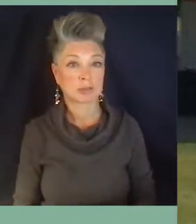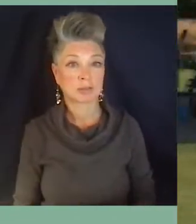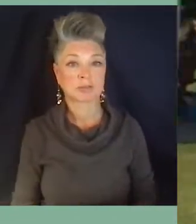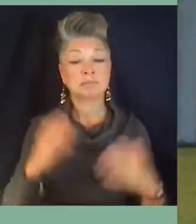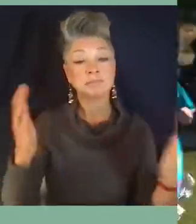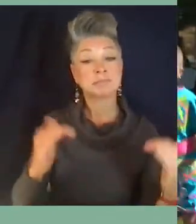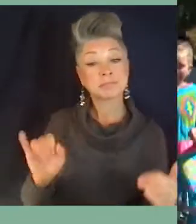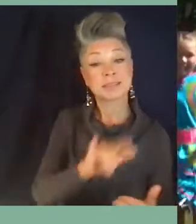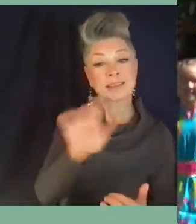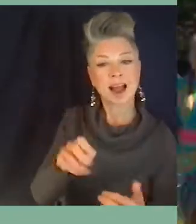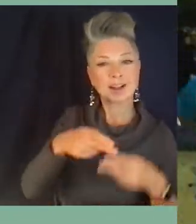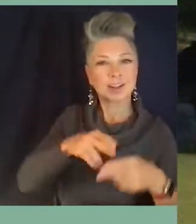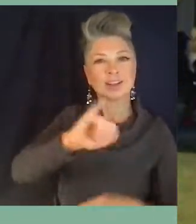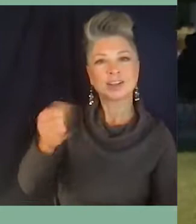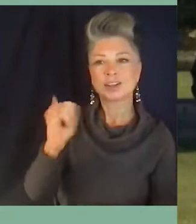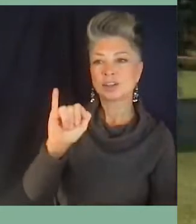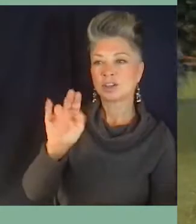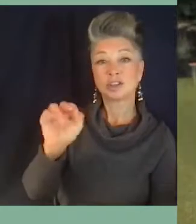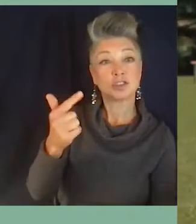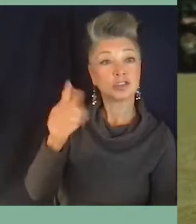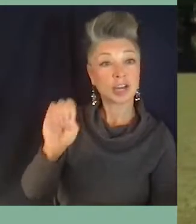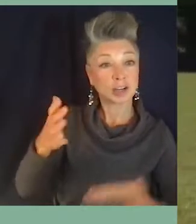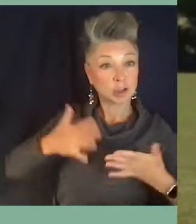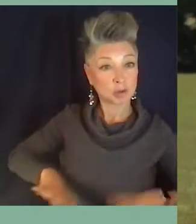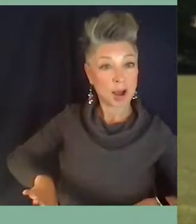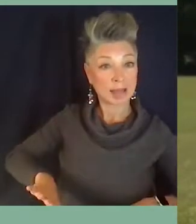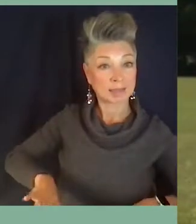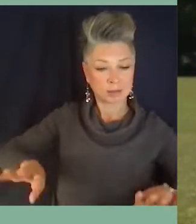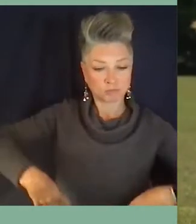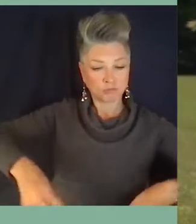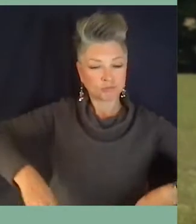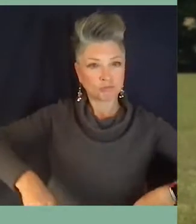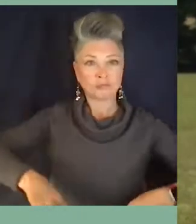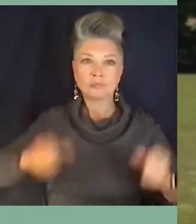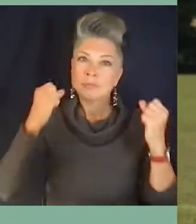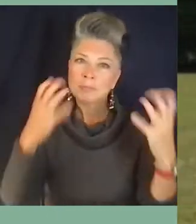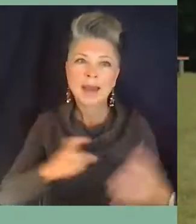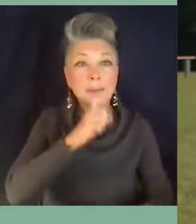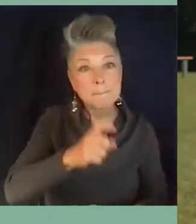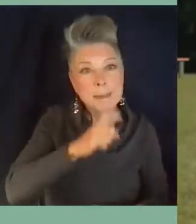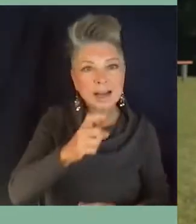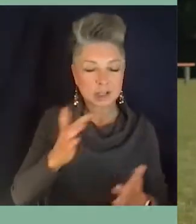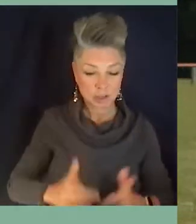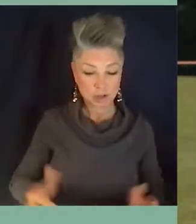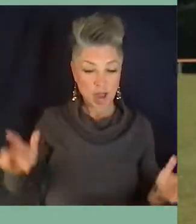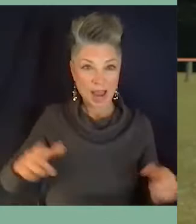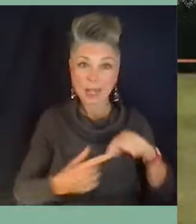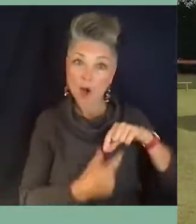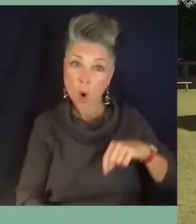The next style is a jingle dress. The jingle dress consists of many metal shiny cones.